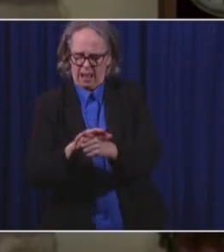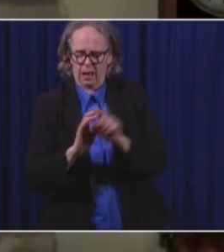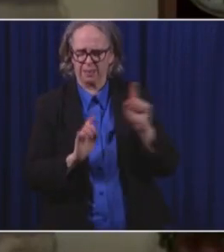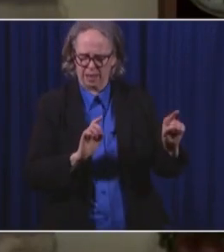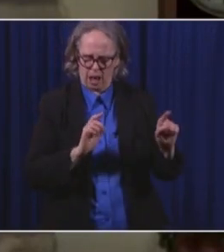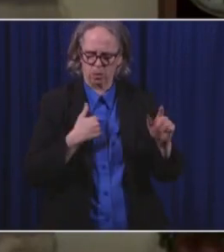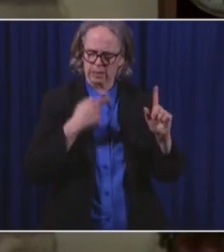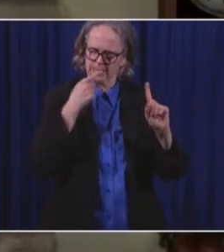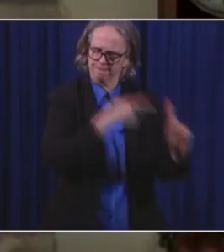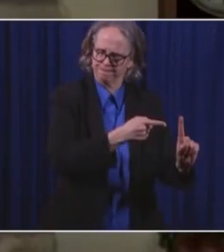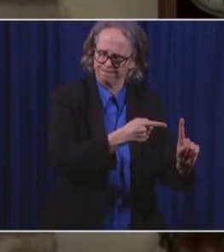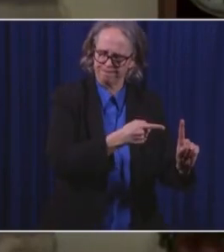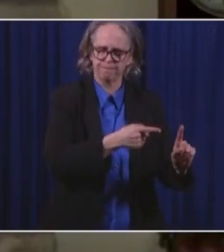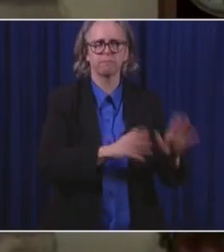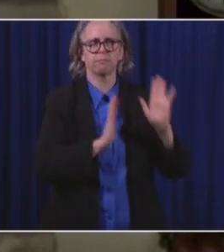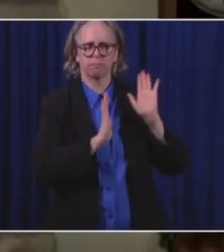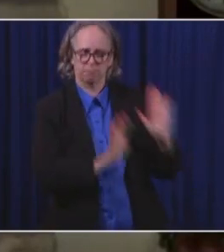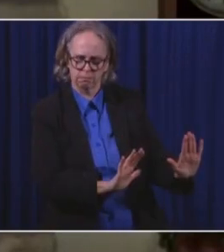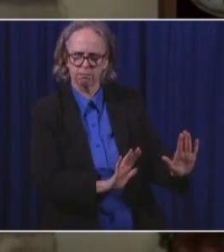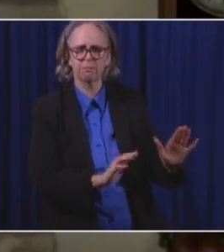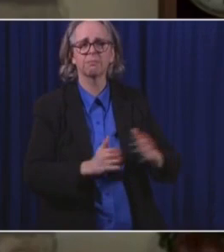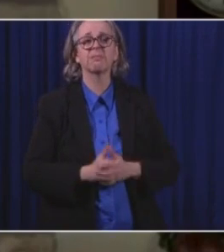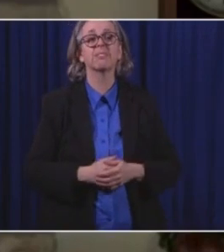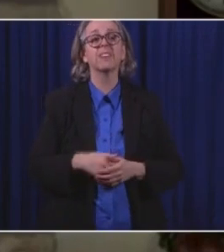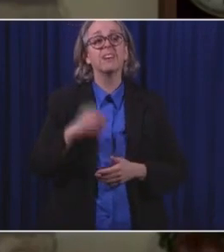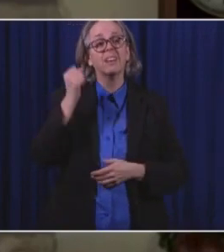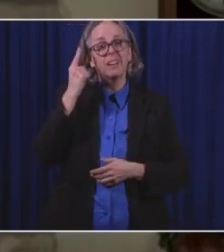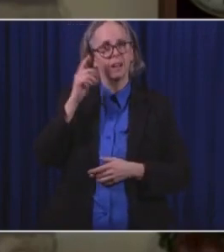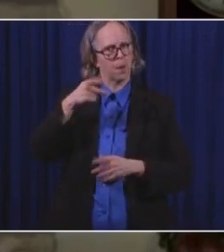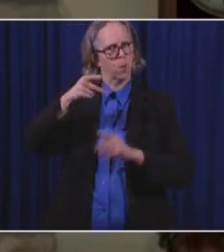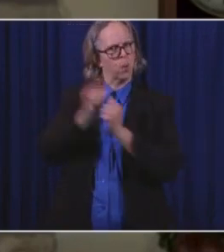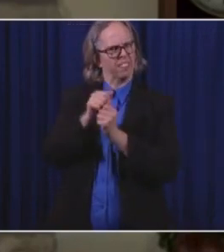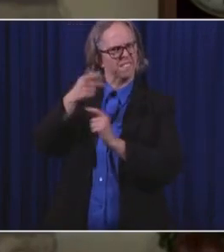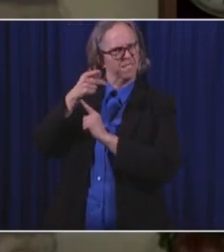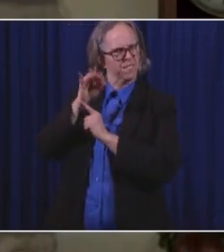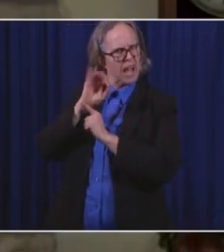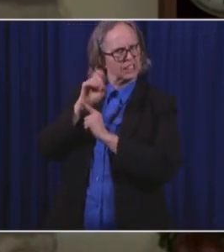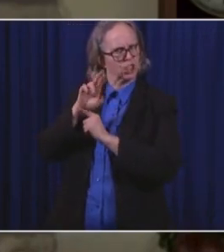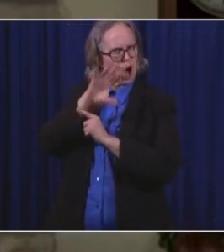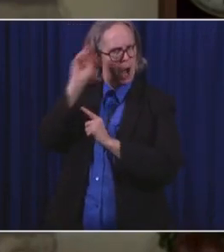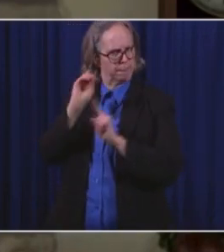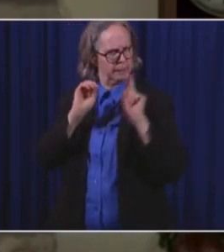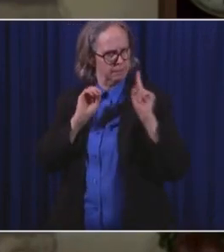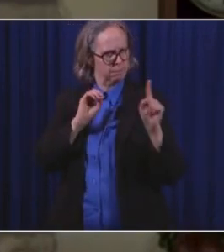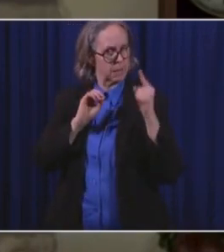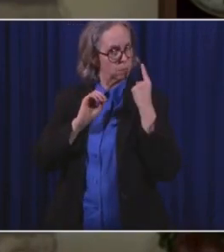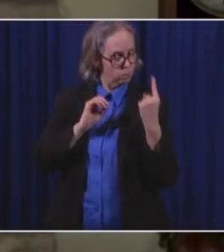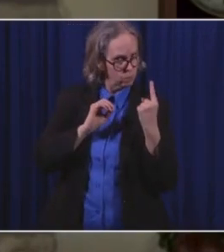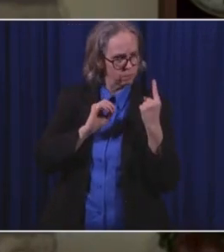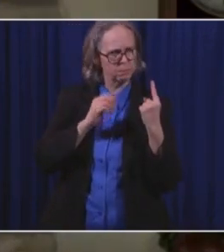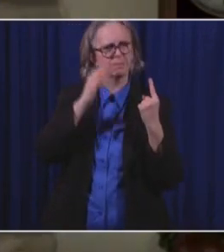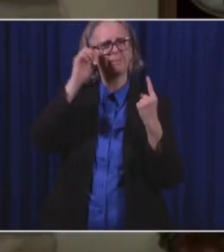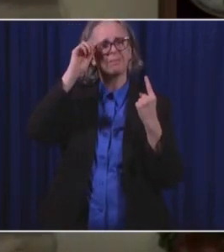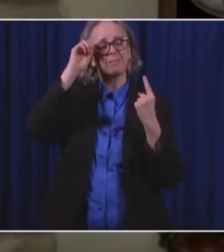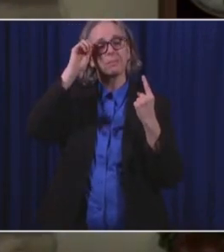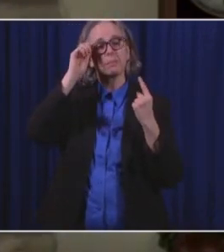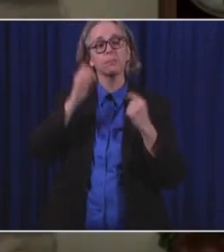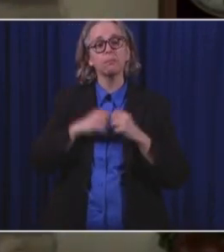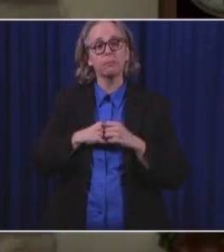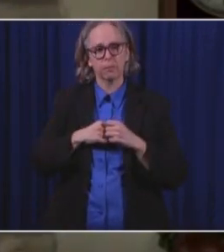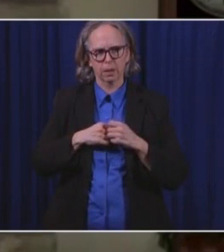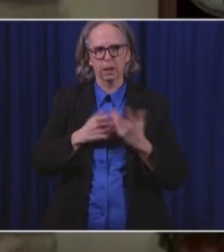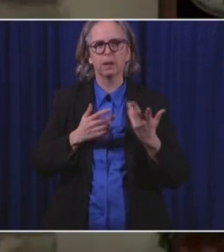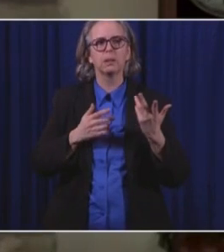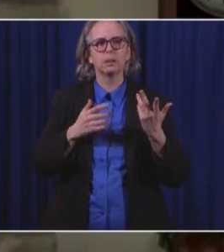that, again, will be from the Pfizer shipment, and those shipments will go directly to the 4 drug companies, retail drug